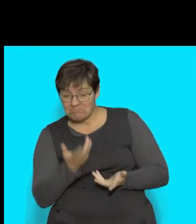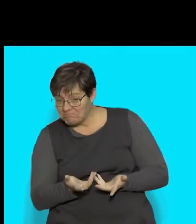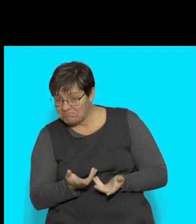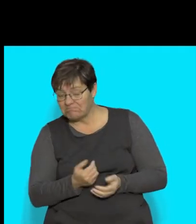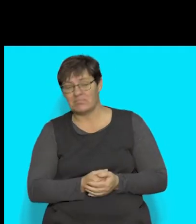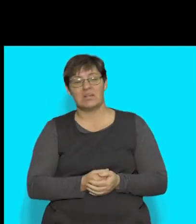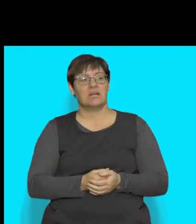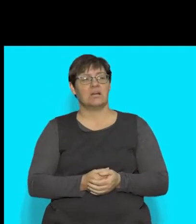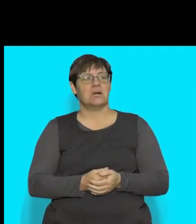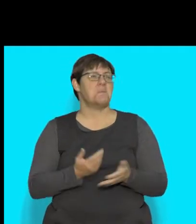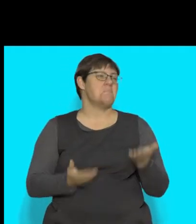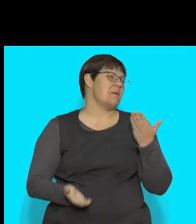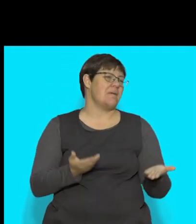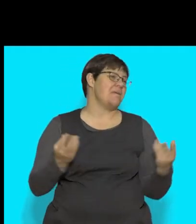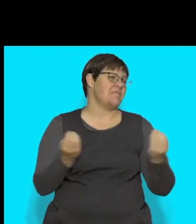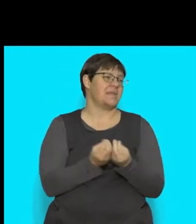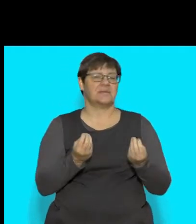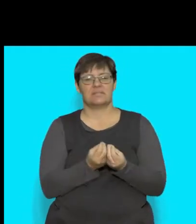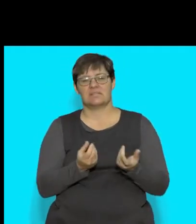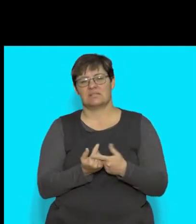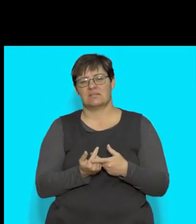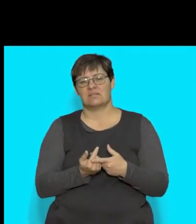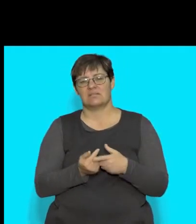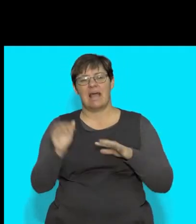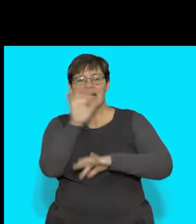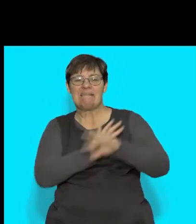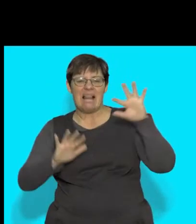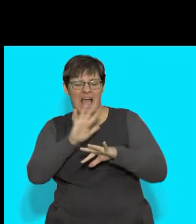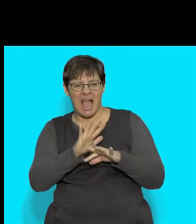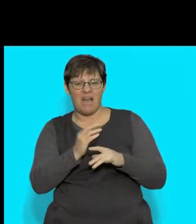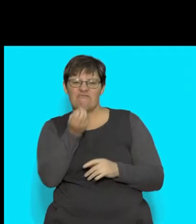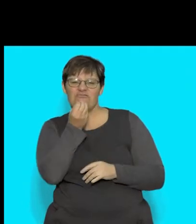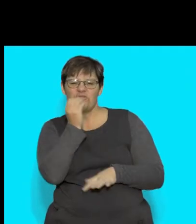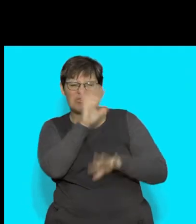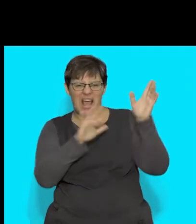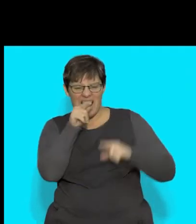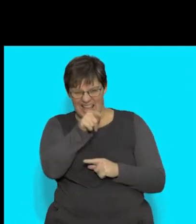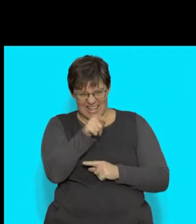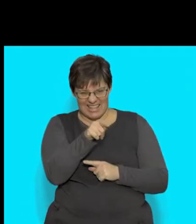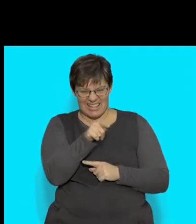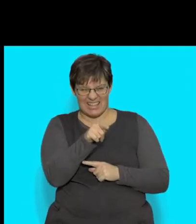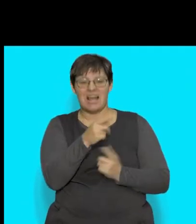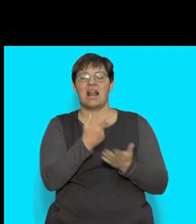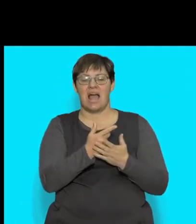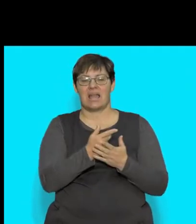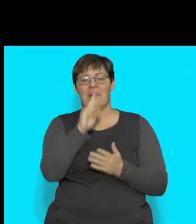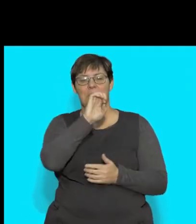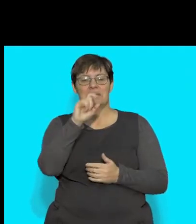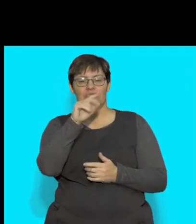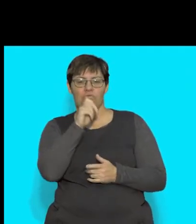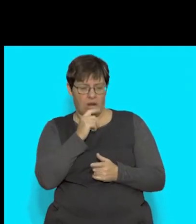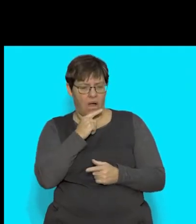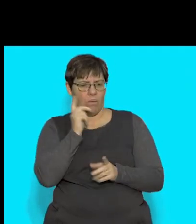Some vitamins maybe. All right, and maybe I've got things, maybe I've got